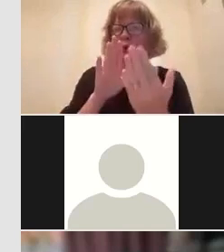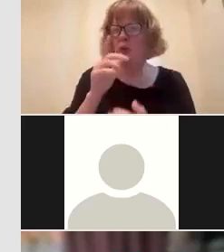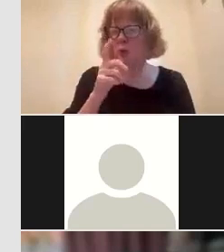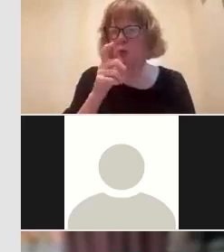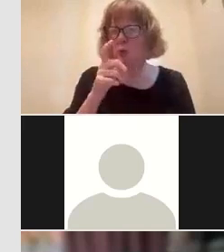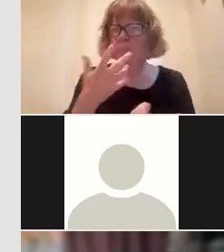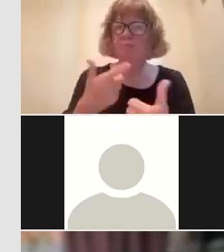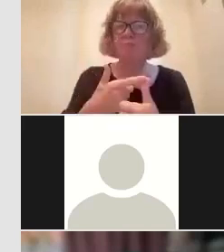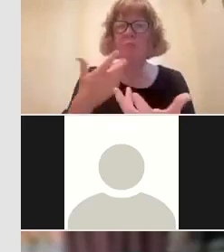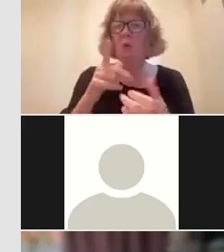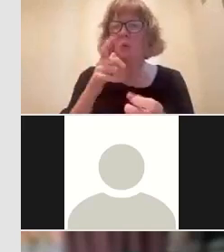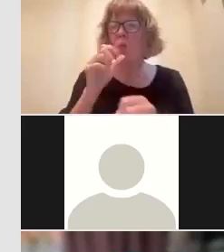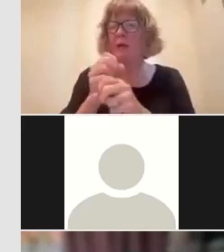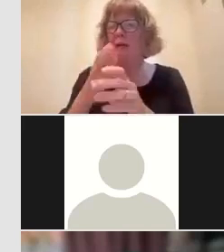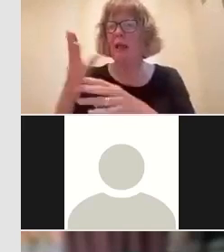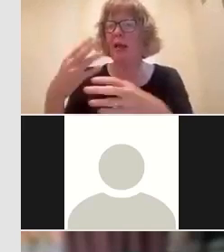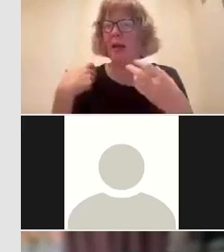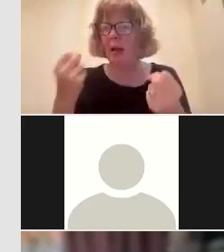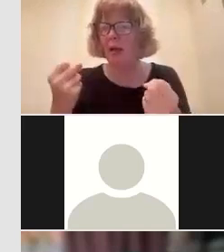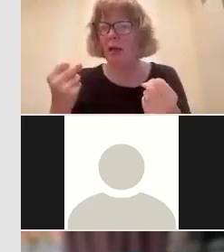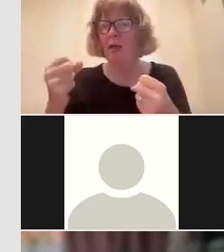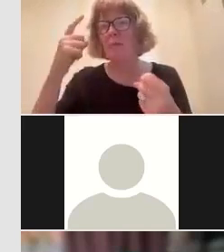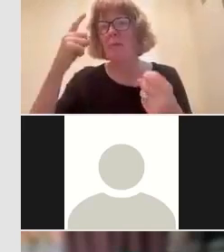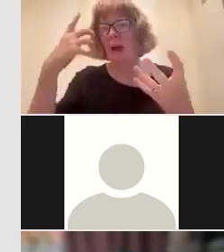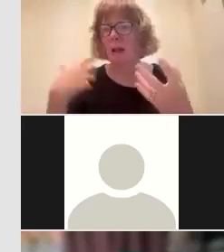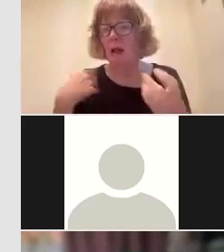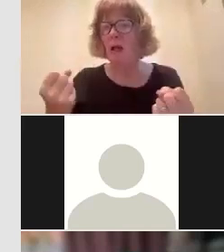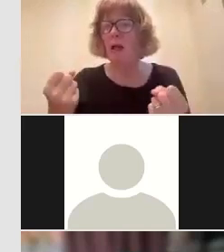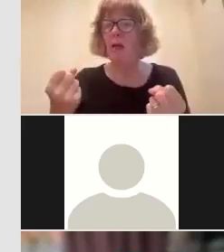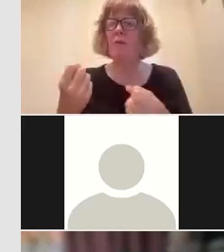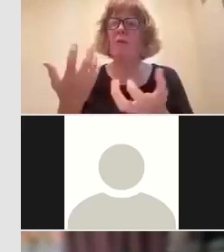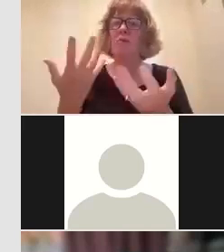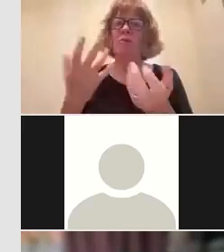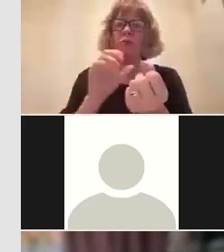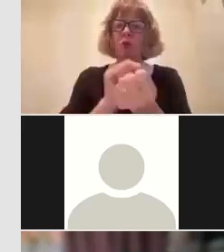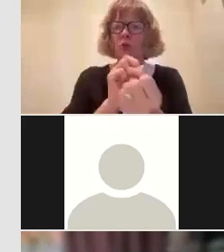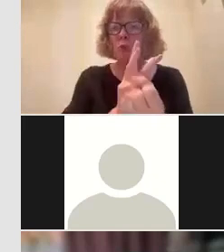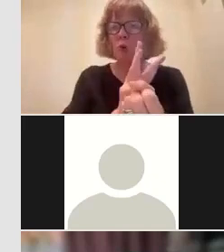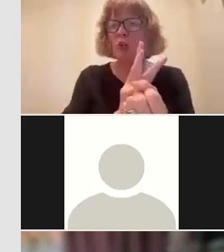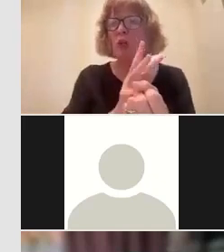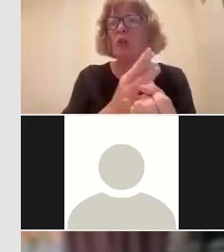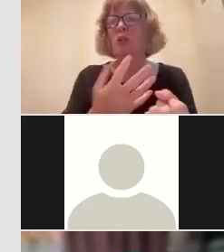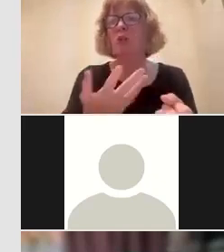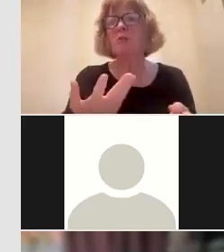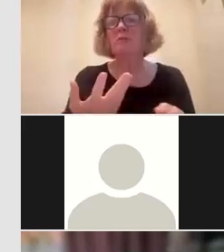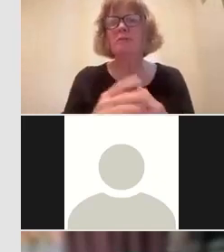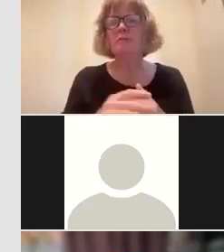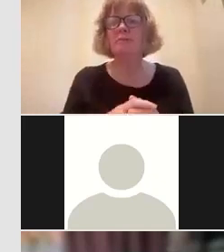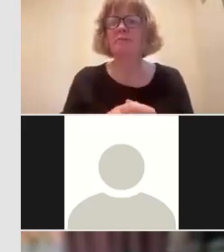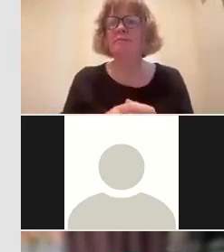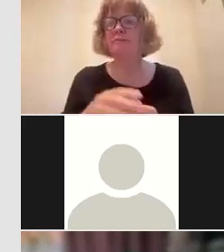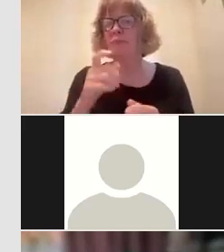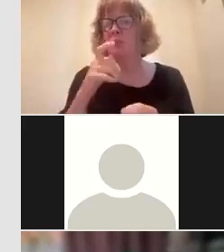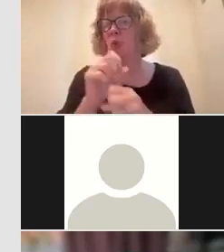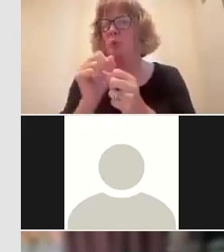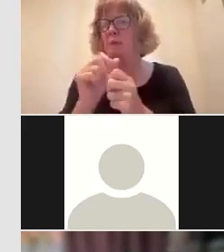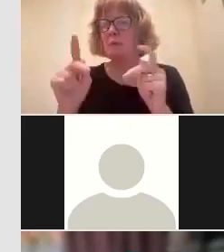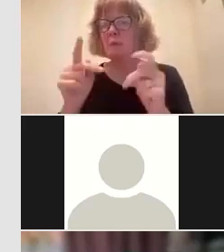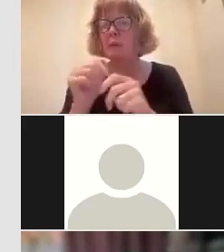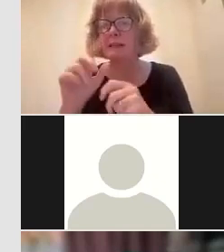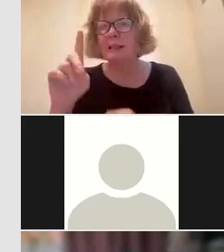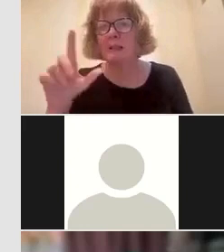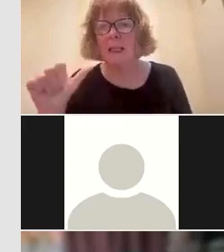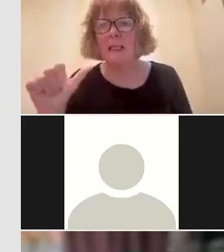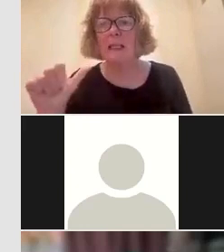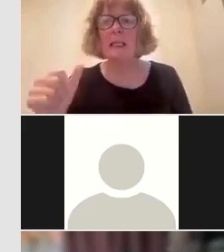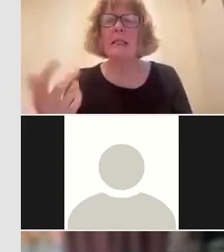Healthcare workers, mental health workers, social workers, disability service